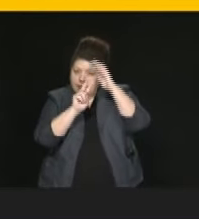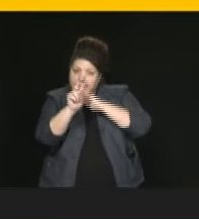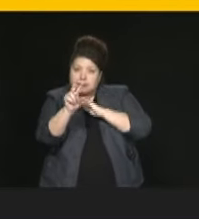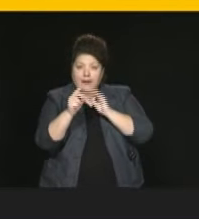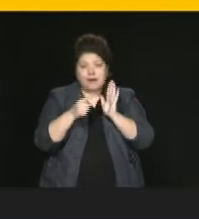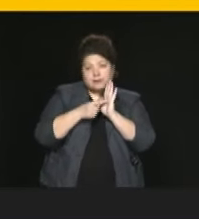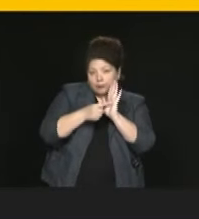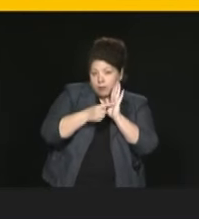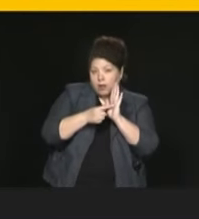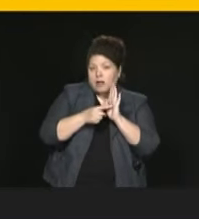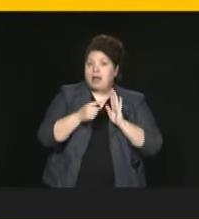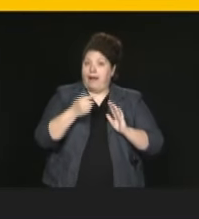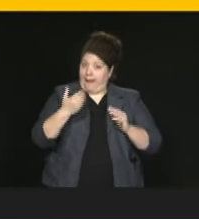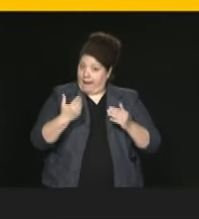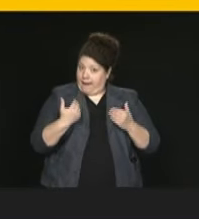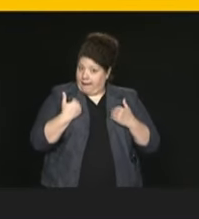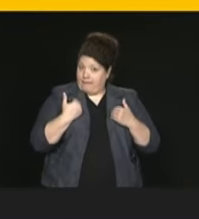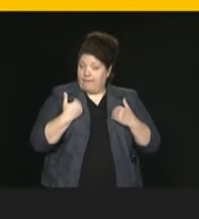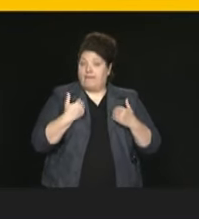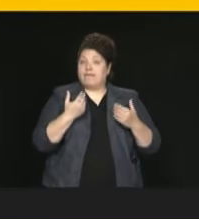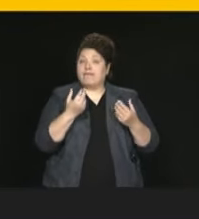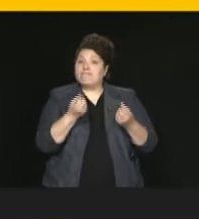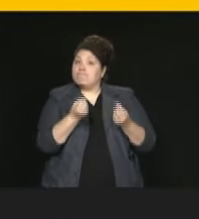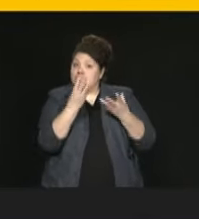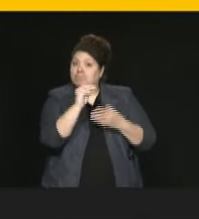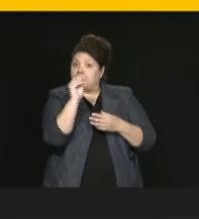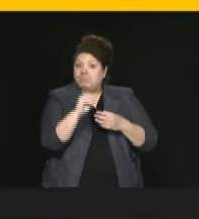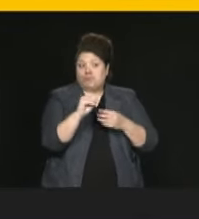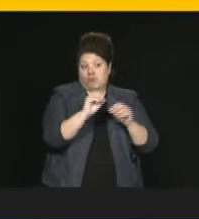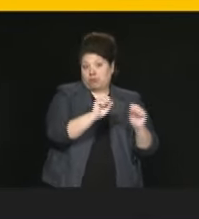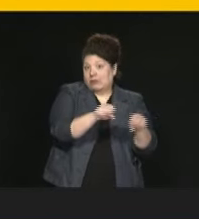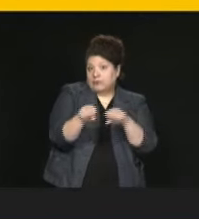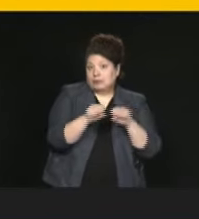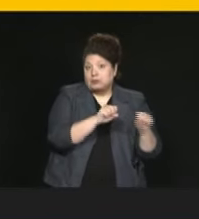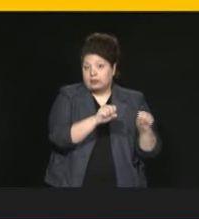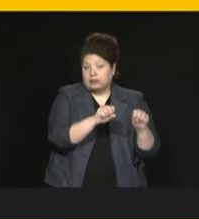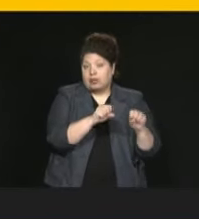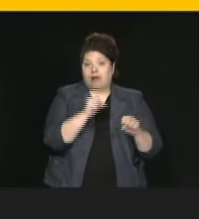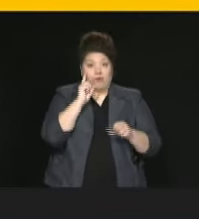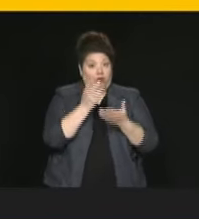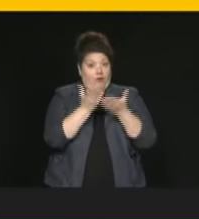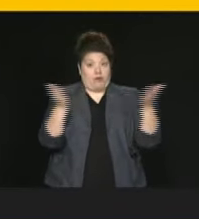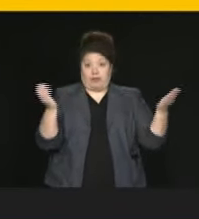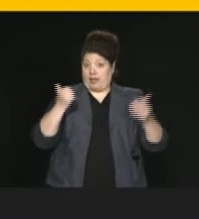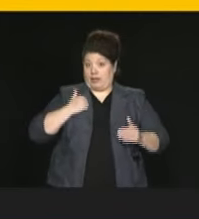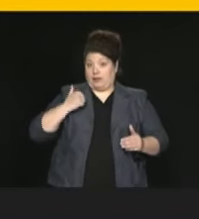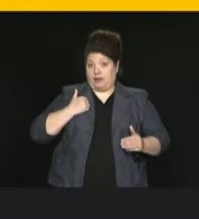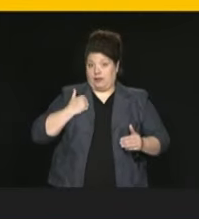Canada. As part of the efforts and our efforts to support better distinctions-based data collection, we're providing